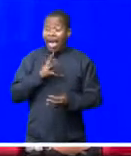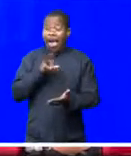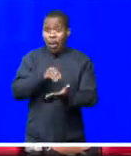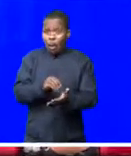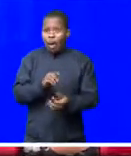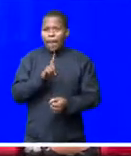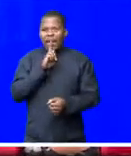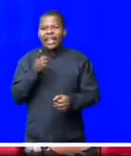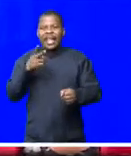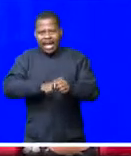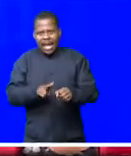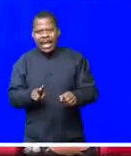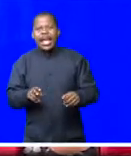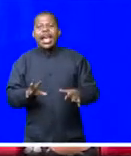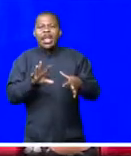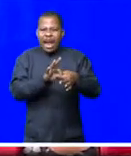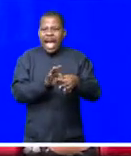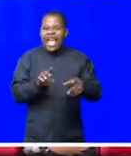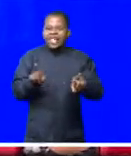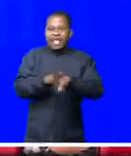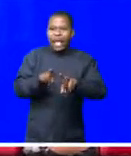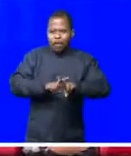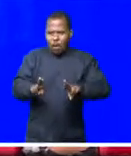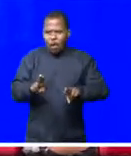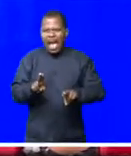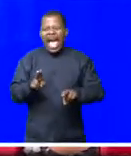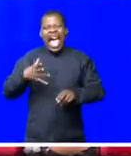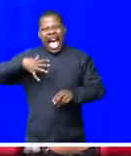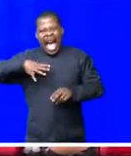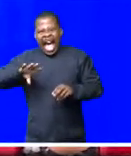Kukhona levele beswele mbamba.